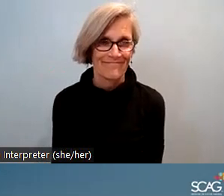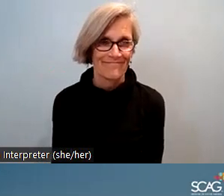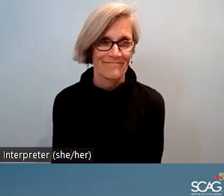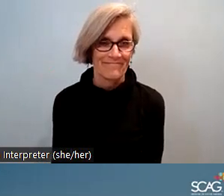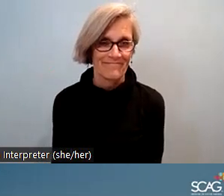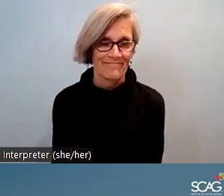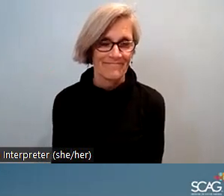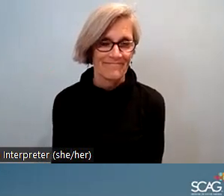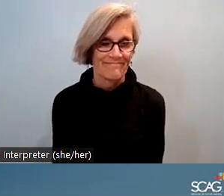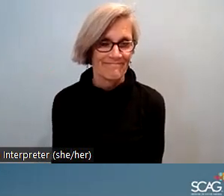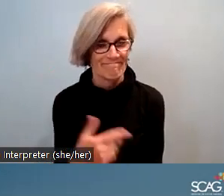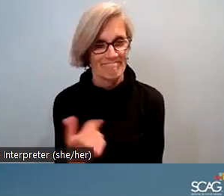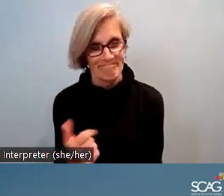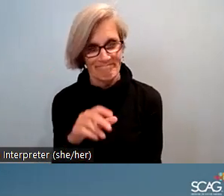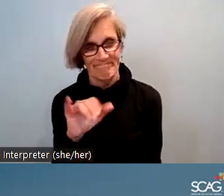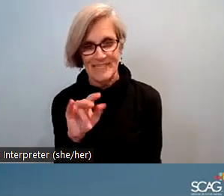Thank you.